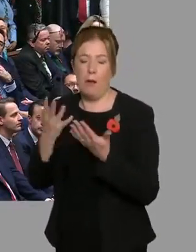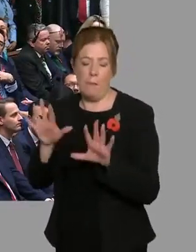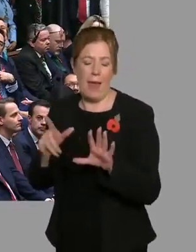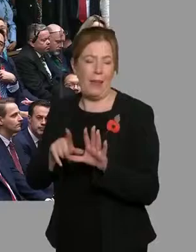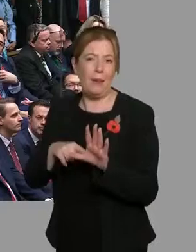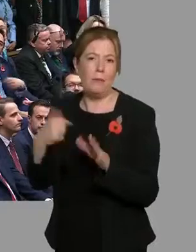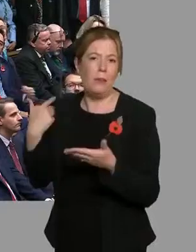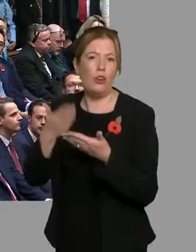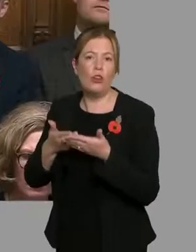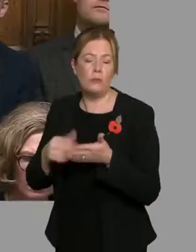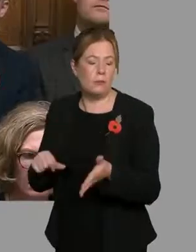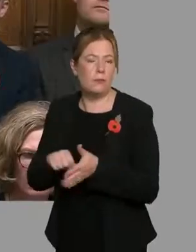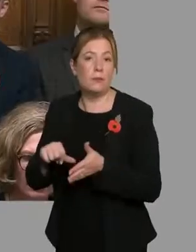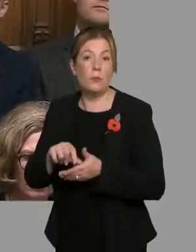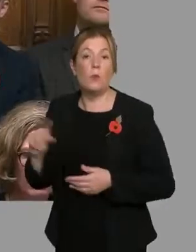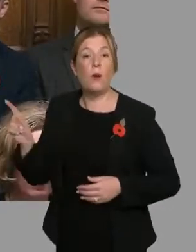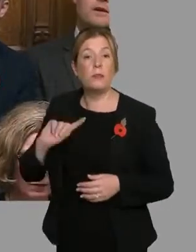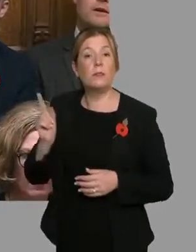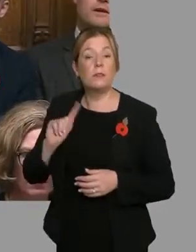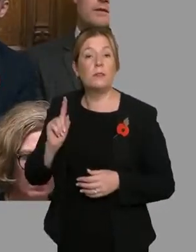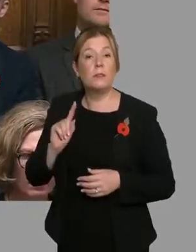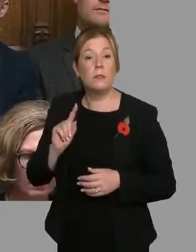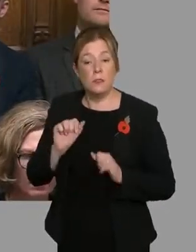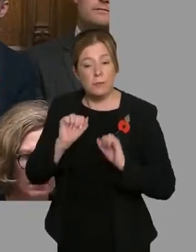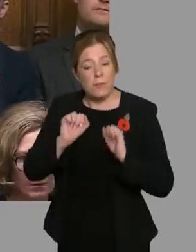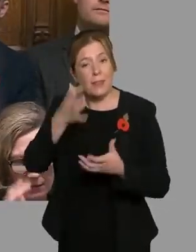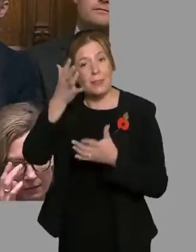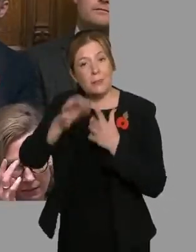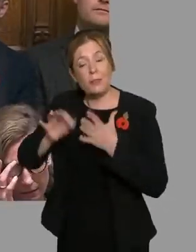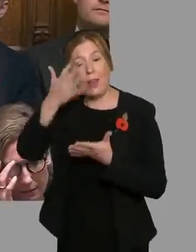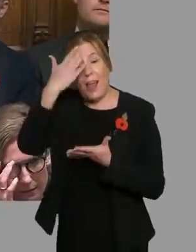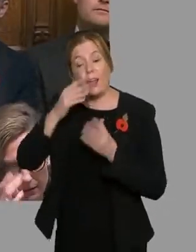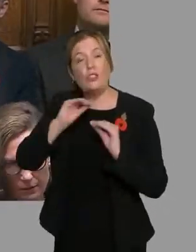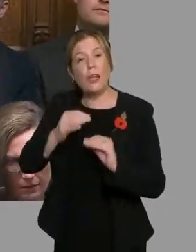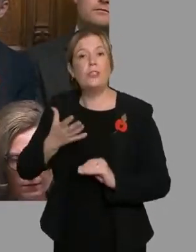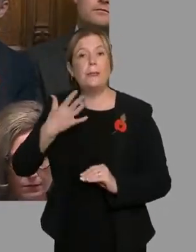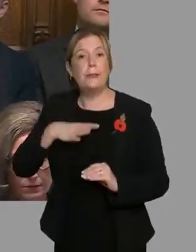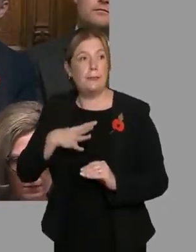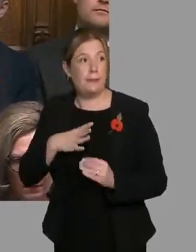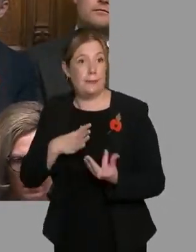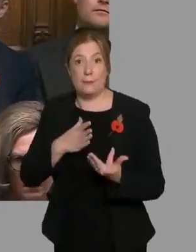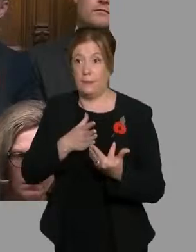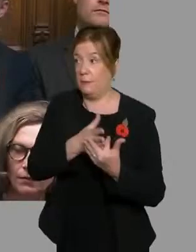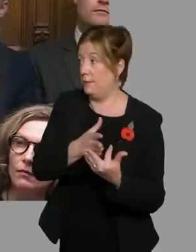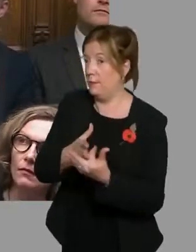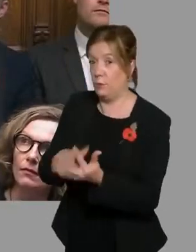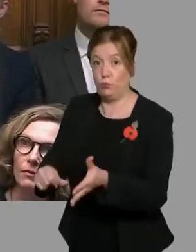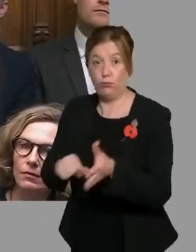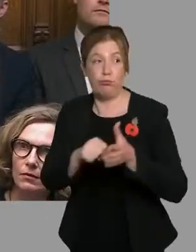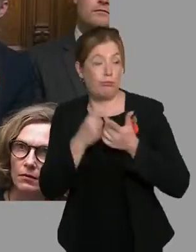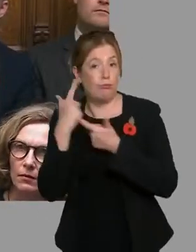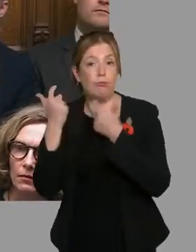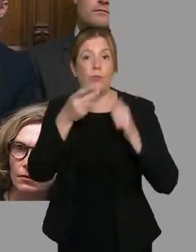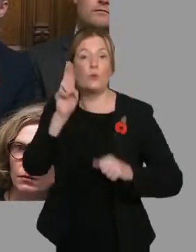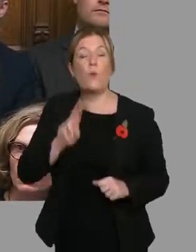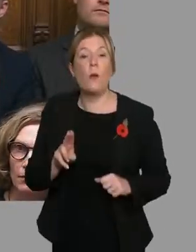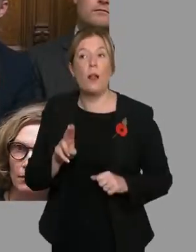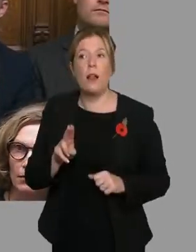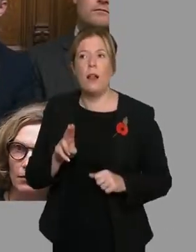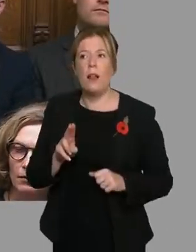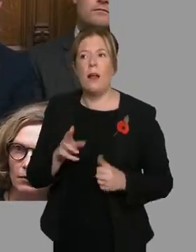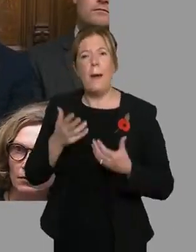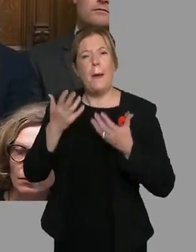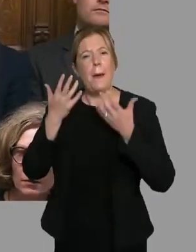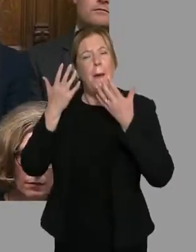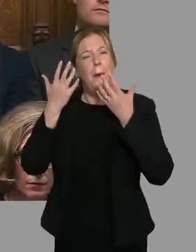with special educational needs. It is therefore shameful to read misguided claims that autistic people